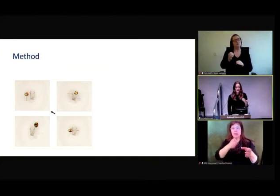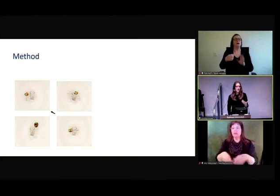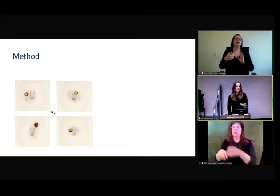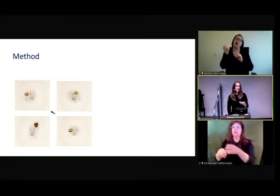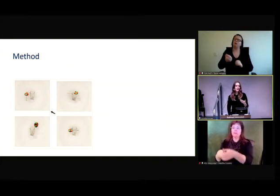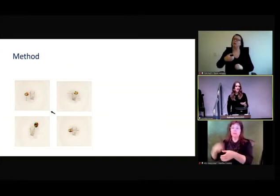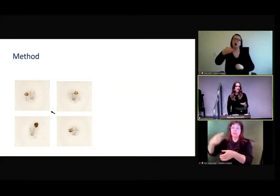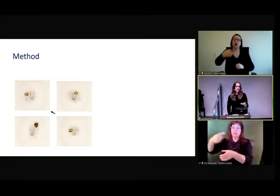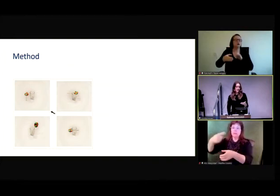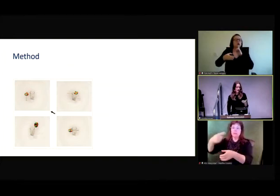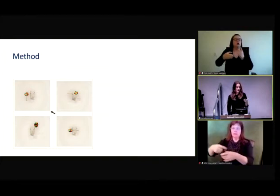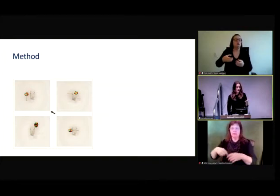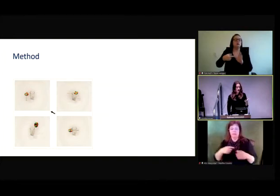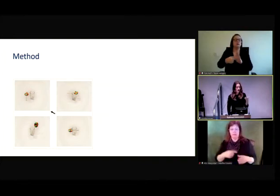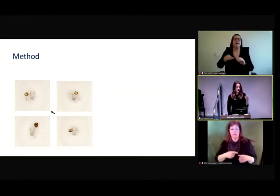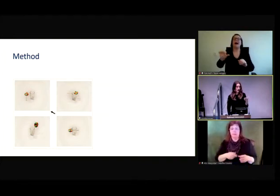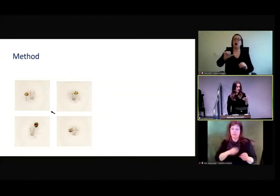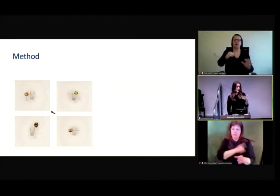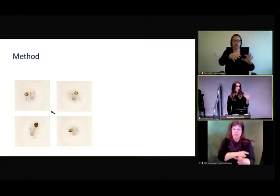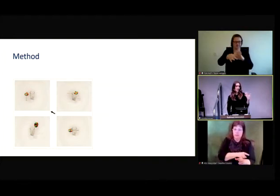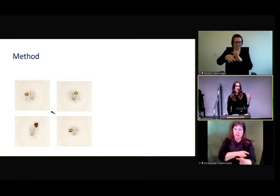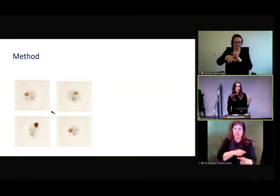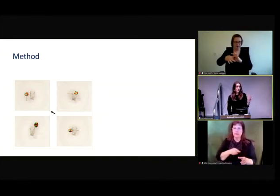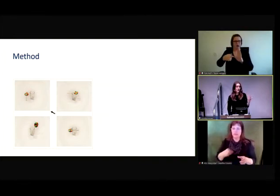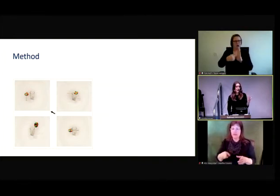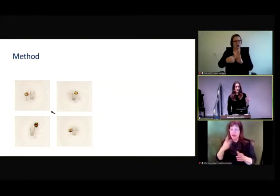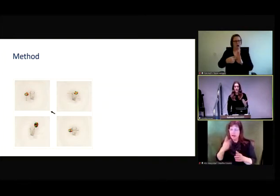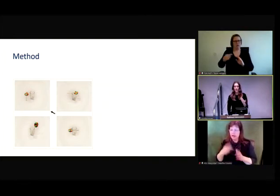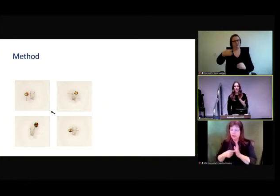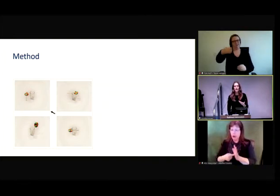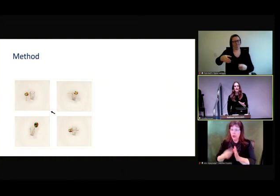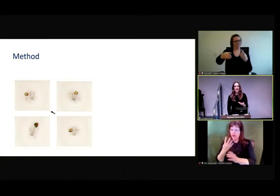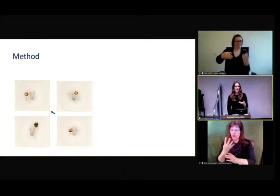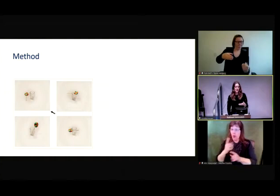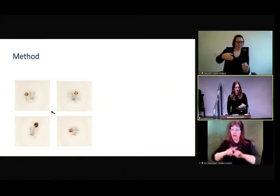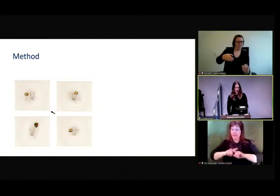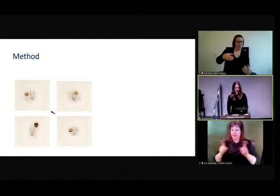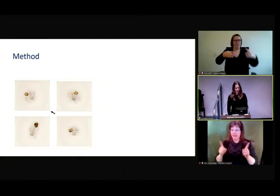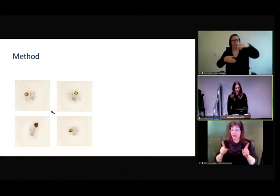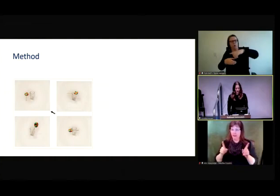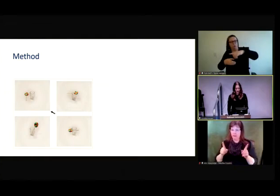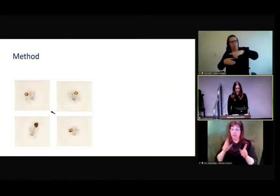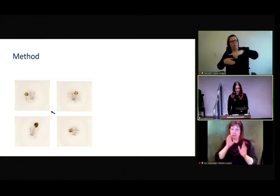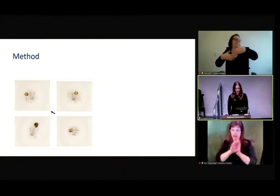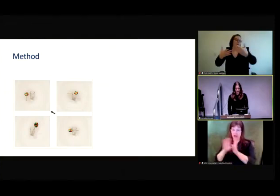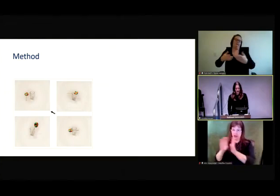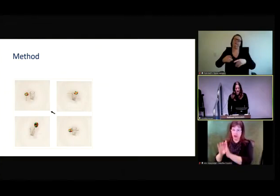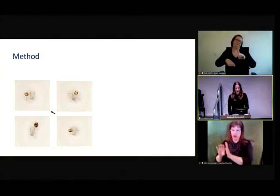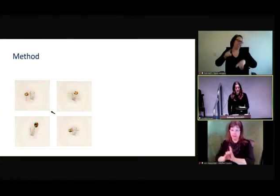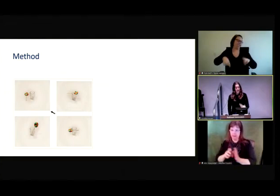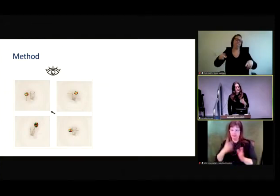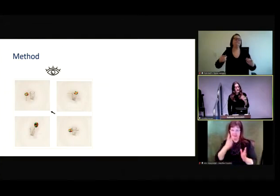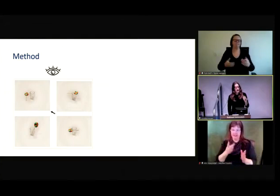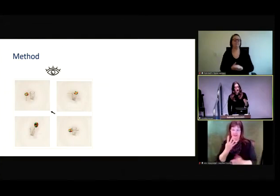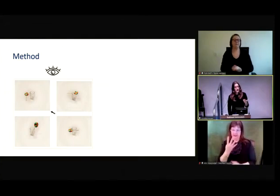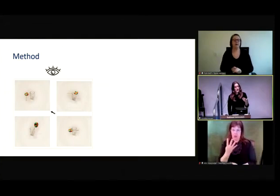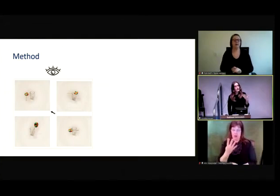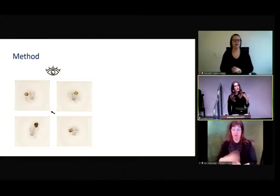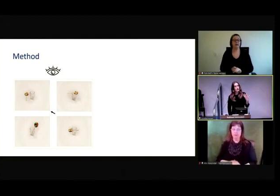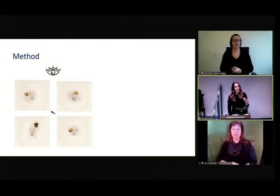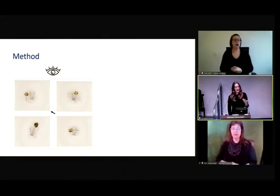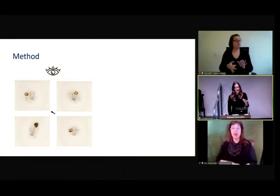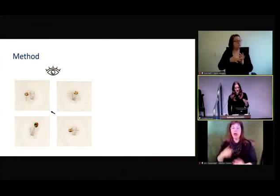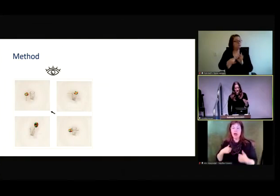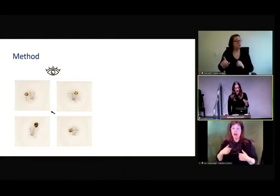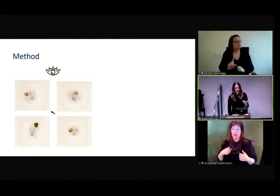always in different spatial relations, such as here the lollipop was to the left of the glass or on the glass, etc. The participants' task